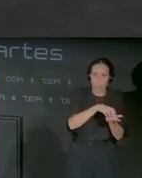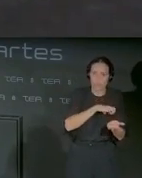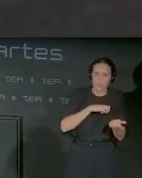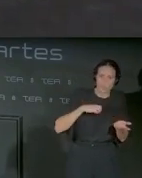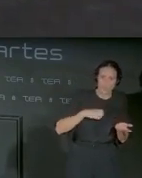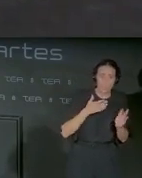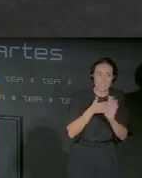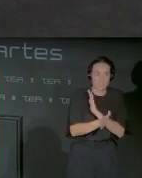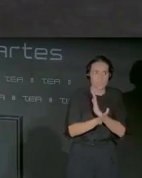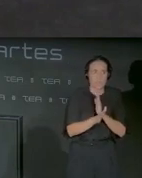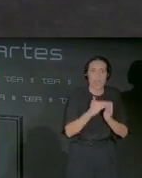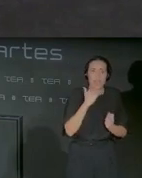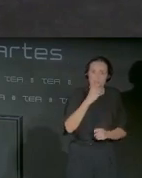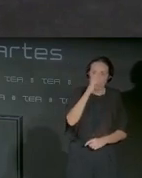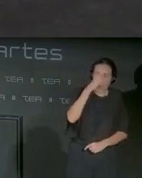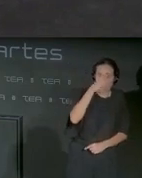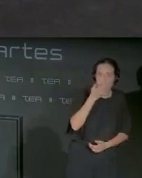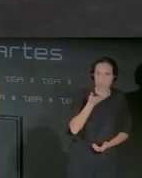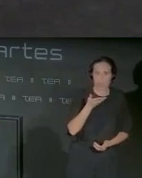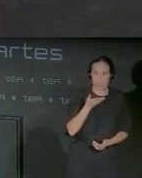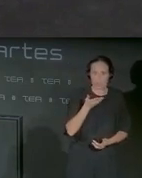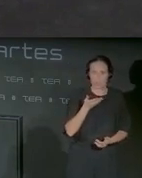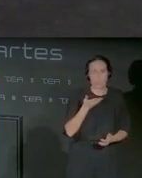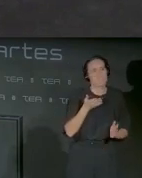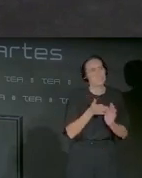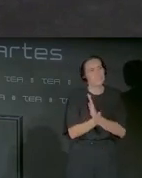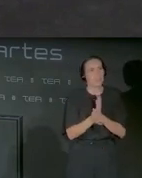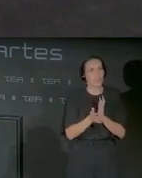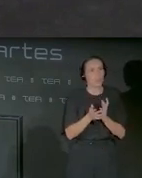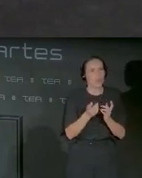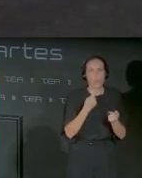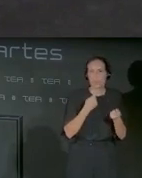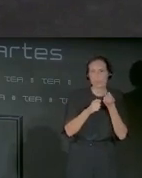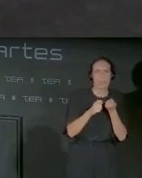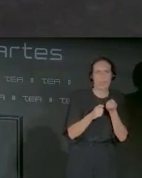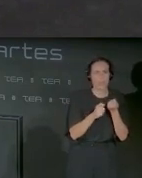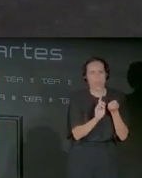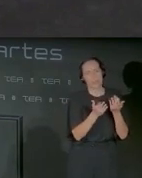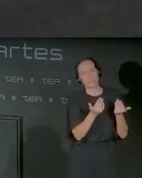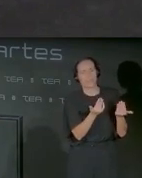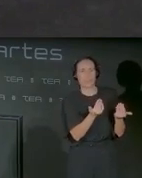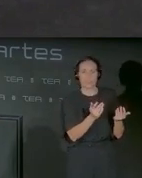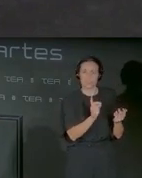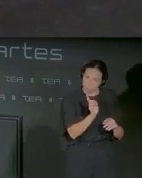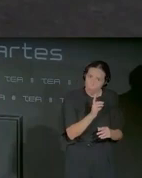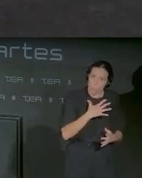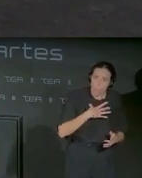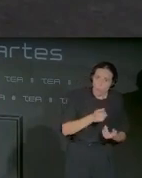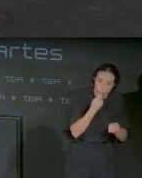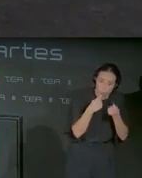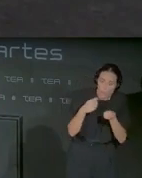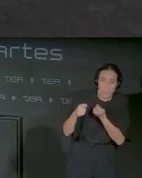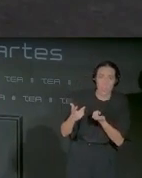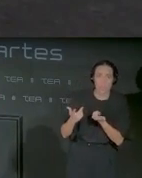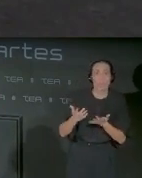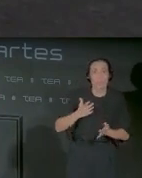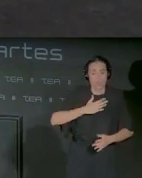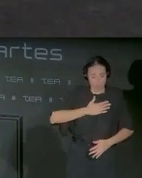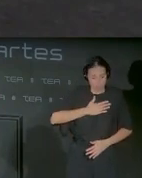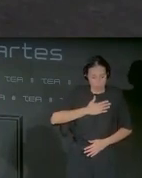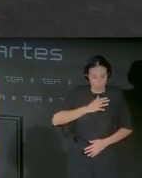cannot also be commercial. But what we're doing as a state, we're putting down the risk on the company because